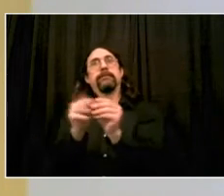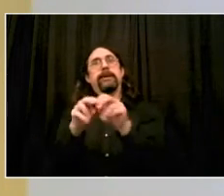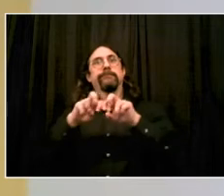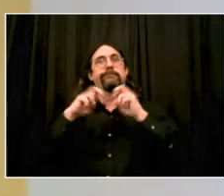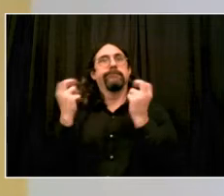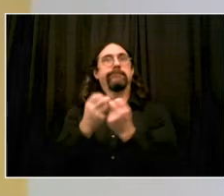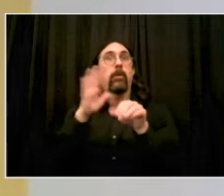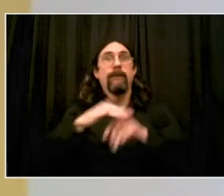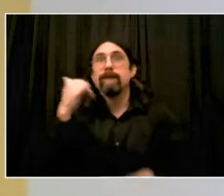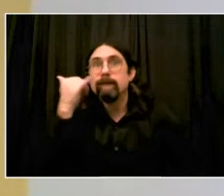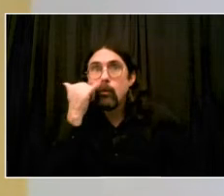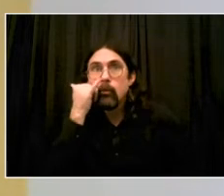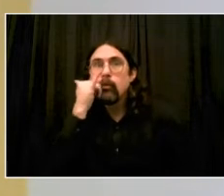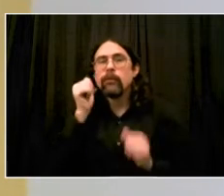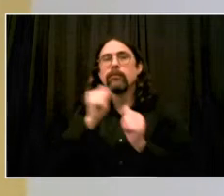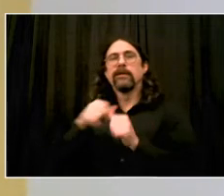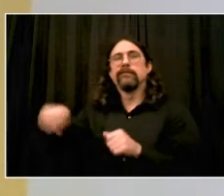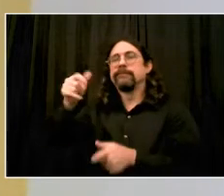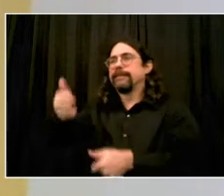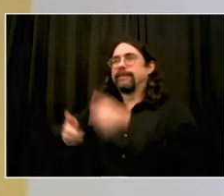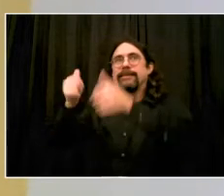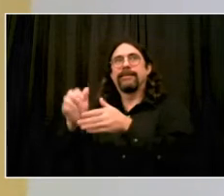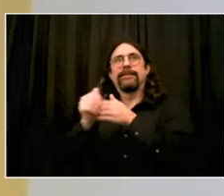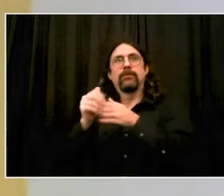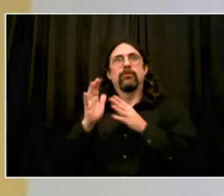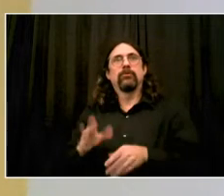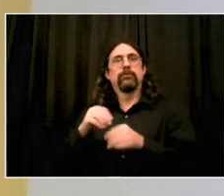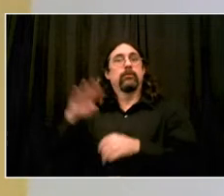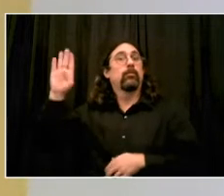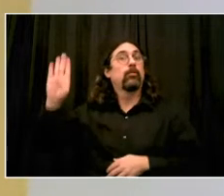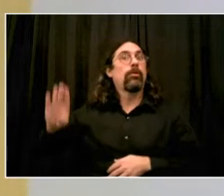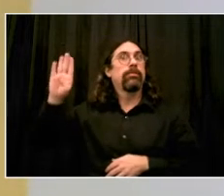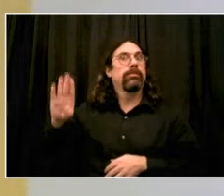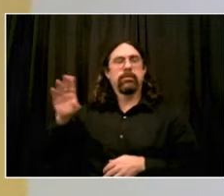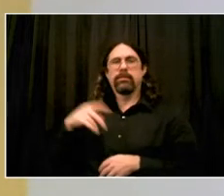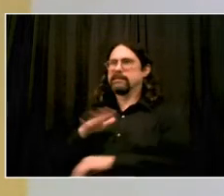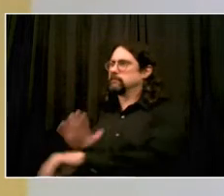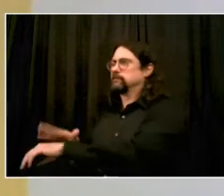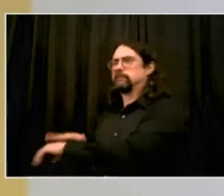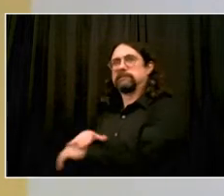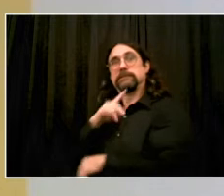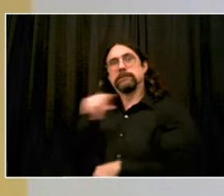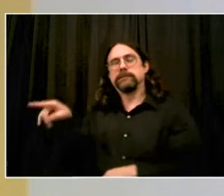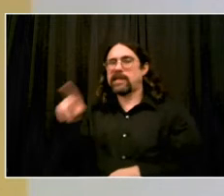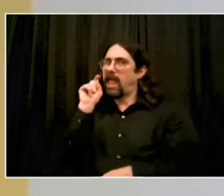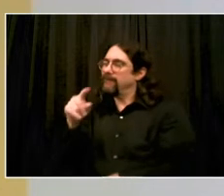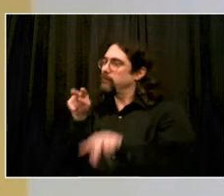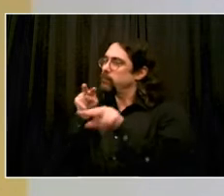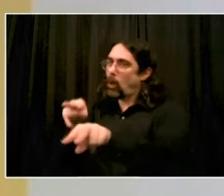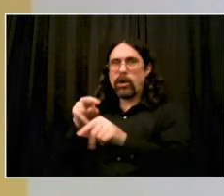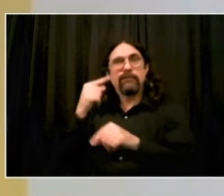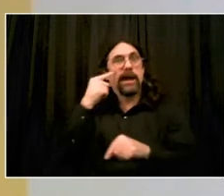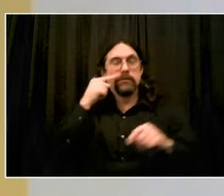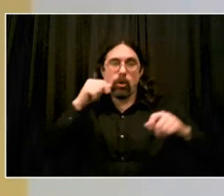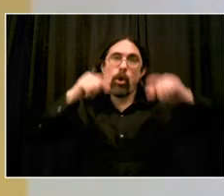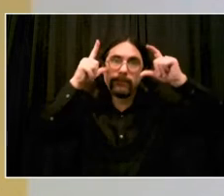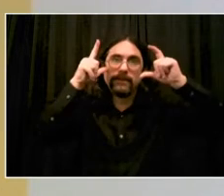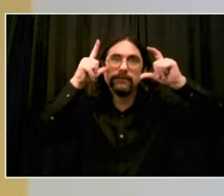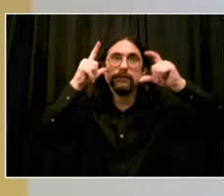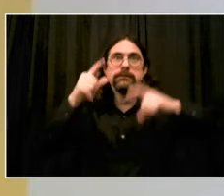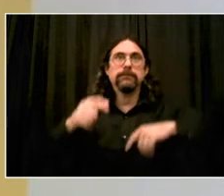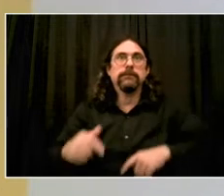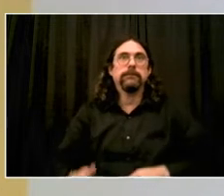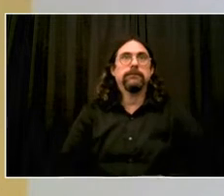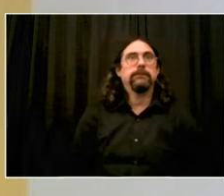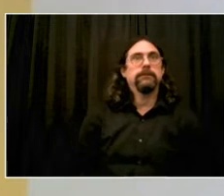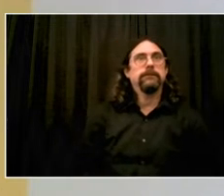are continuing to engage in making sure that we be on the ground game. And then to the hospitalizations, as the mayor have also mentioned,